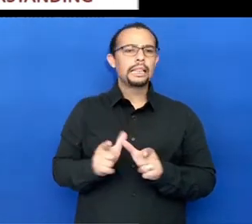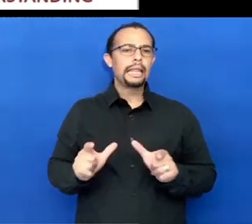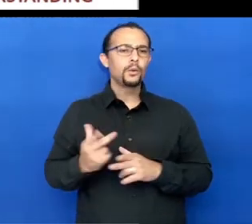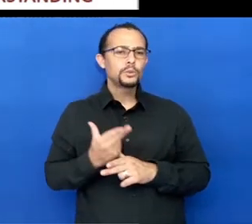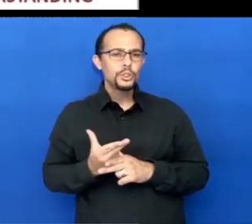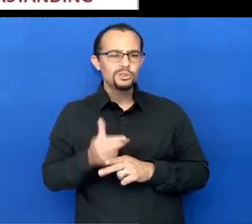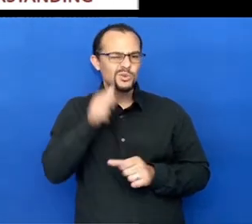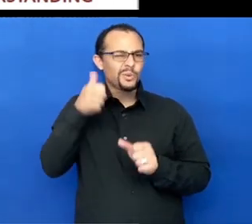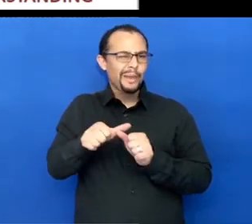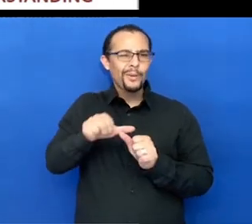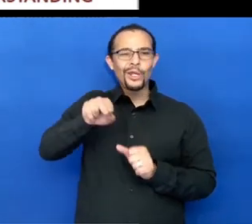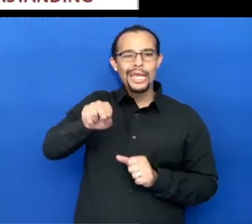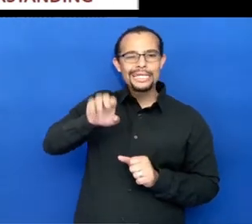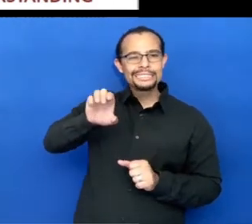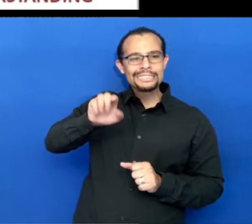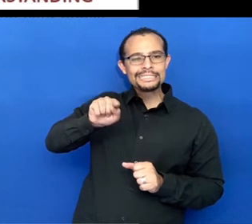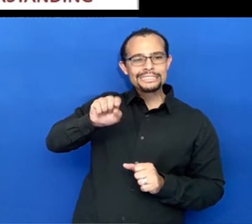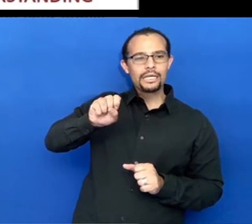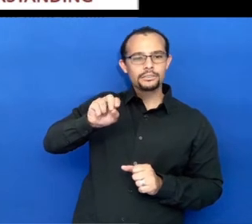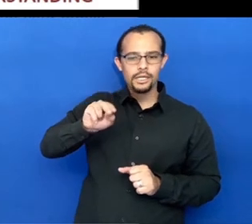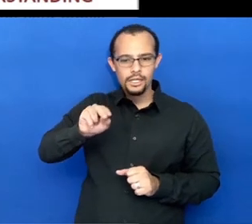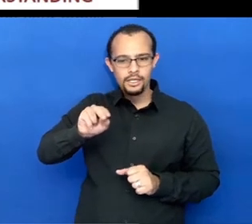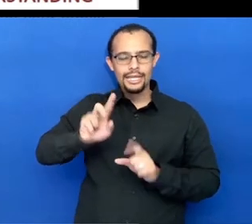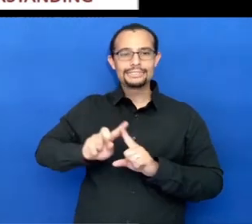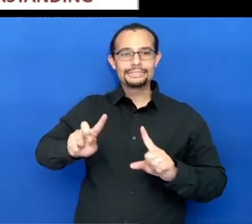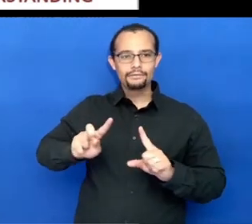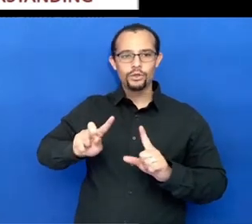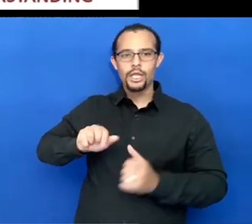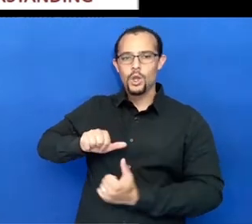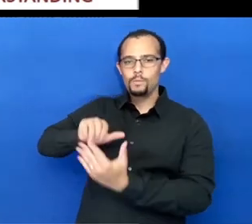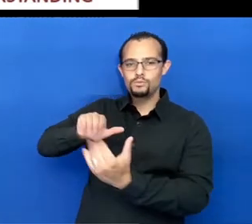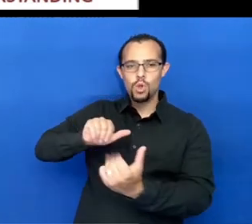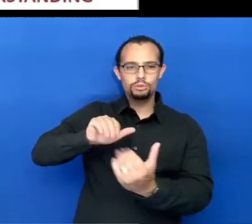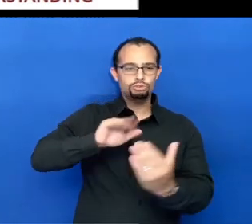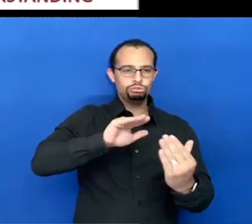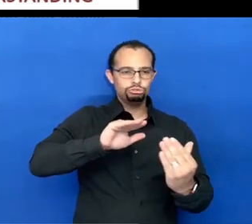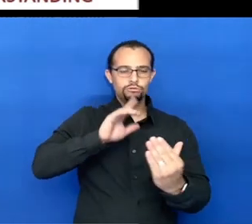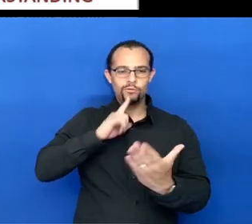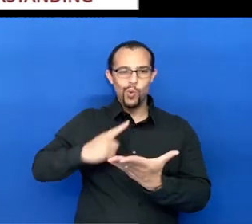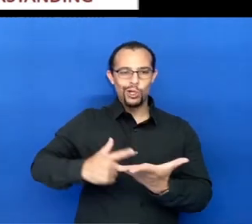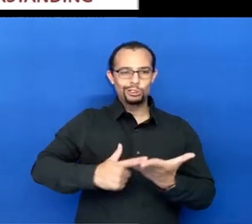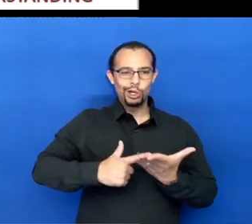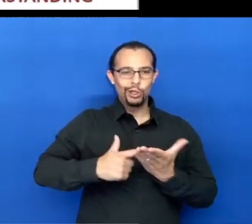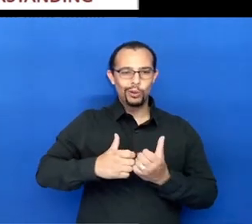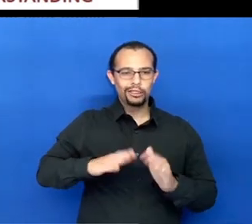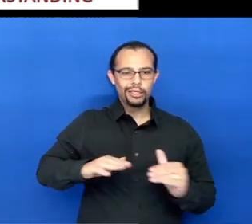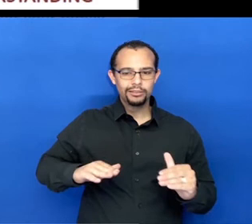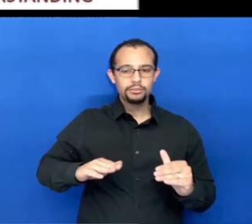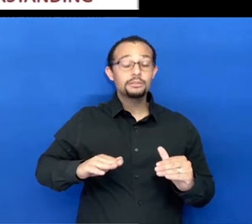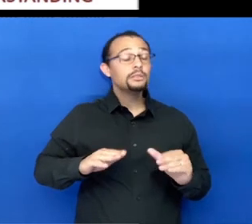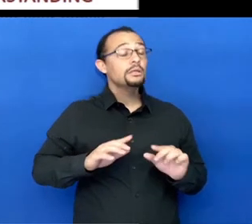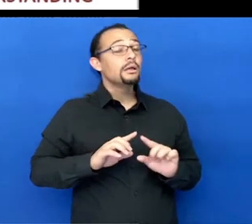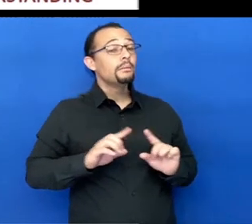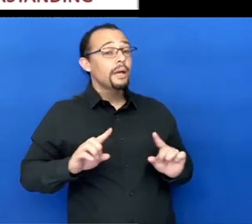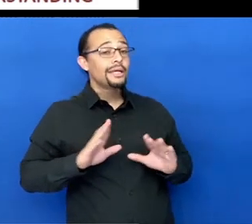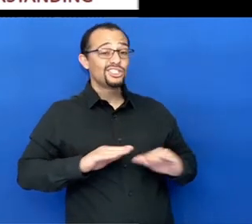our languaging that we're using. Remember that NCTSN had different ways to approach of talking to